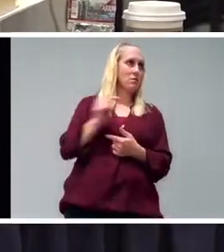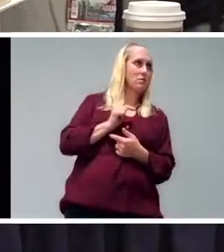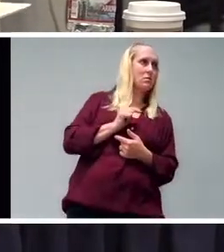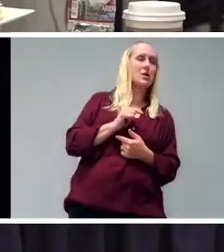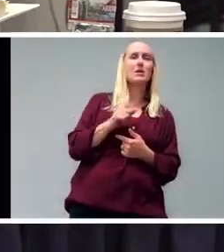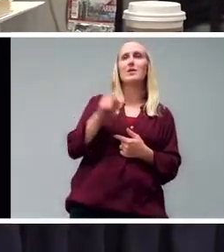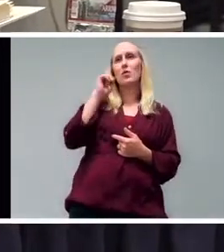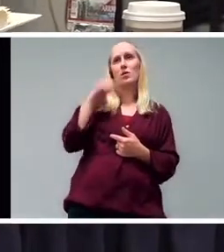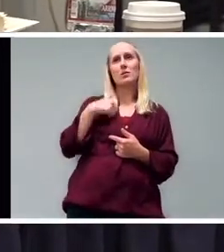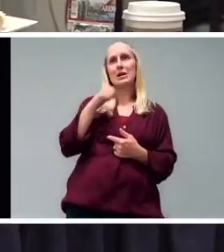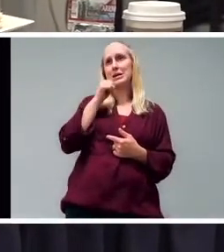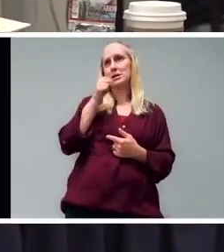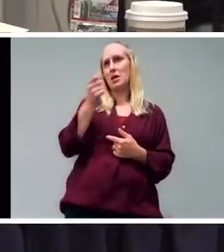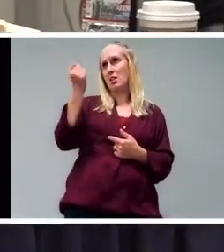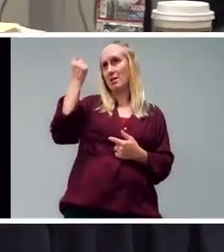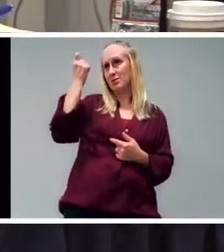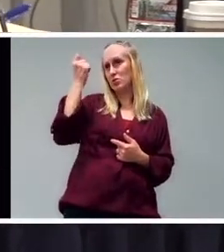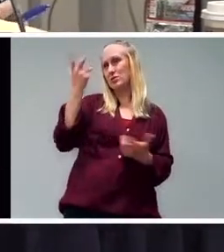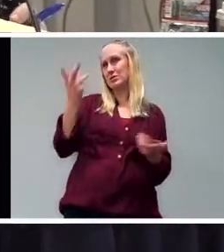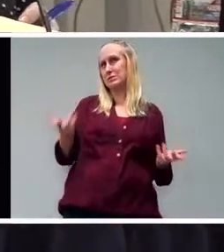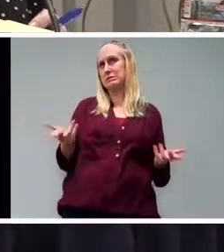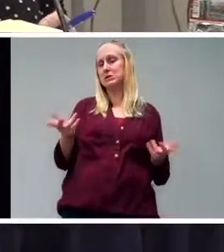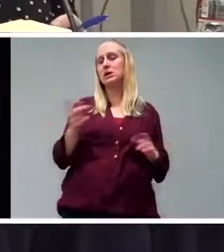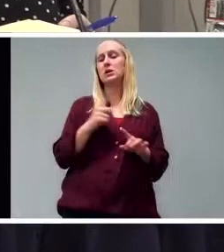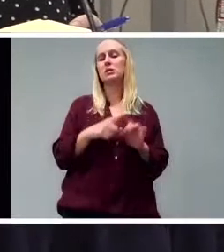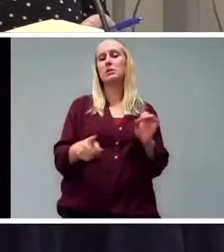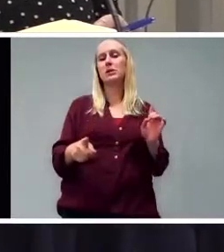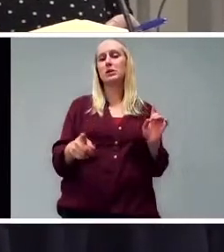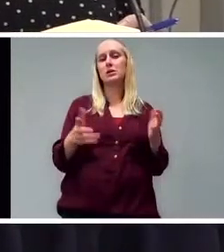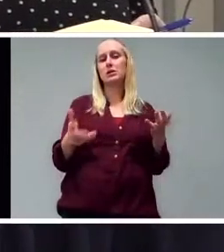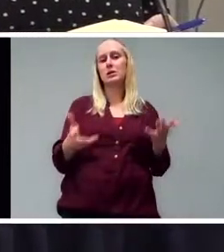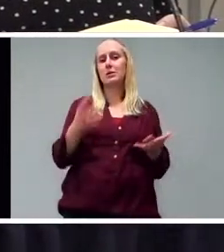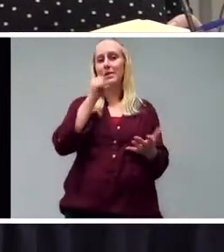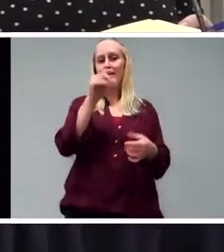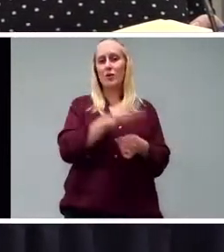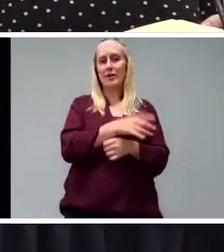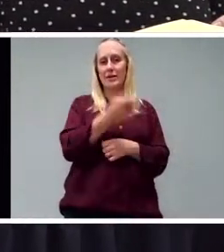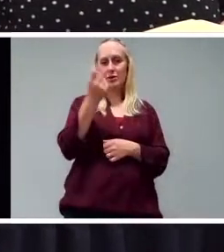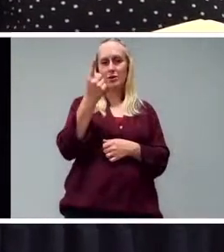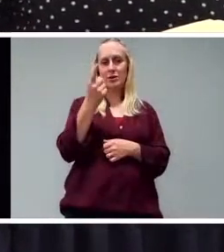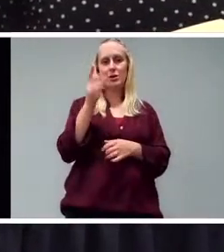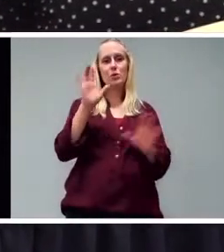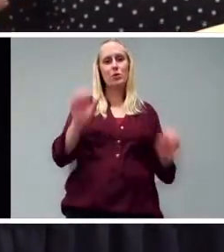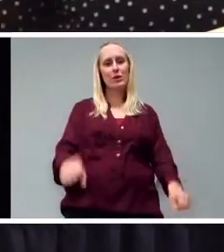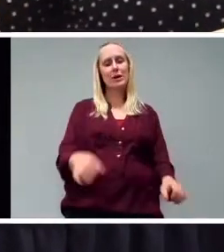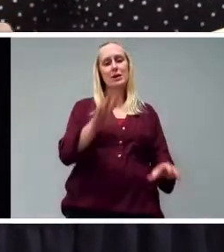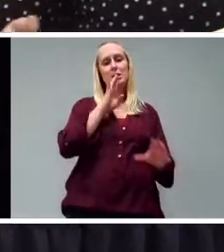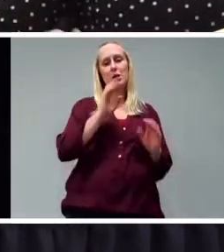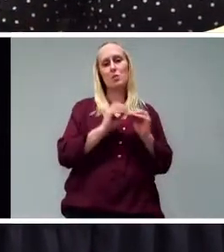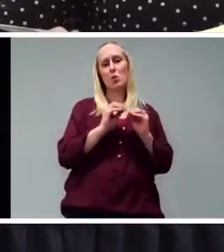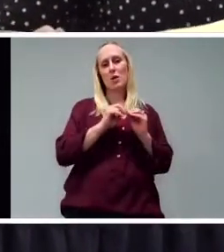not logical. But I don't. I'm not understanding. But also, we can talk later. Thank you.